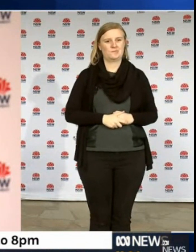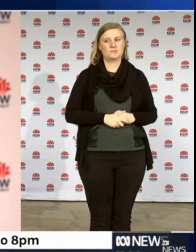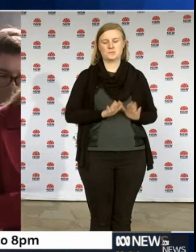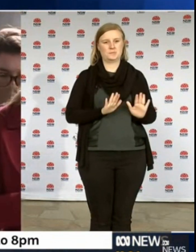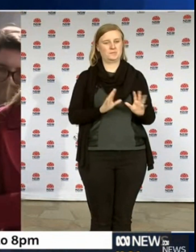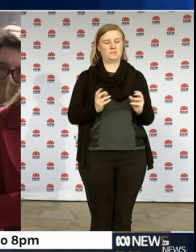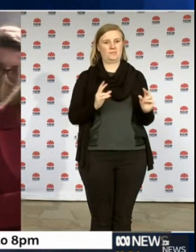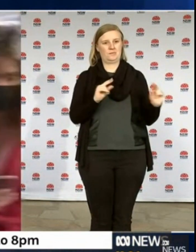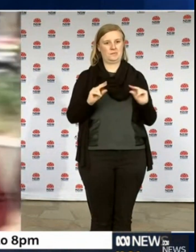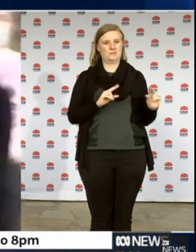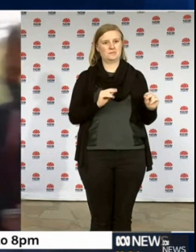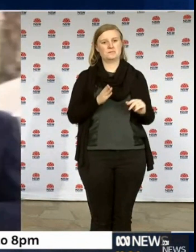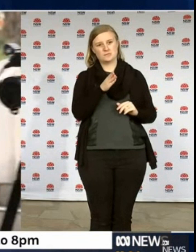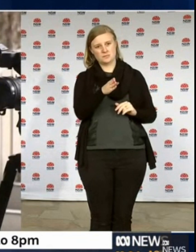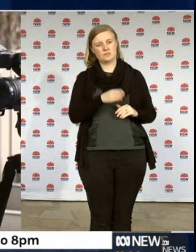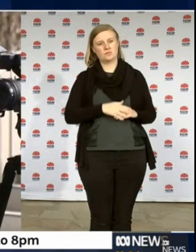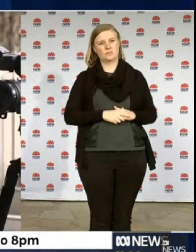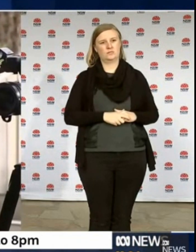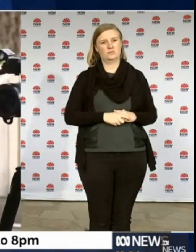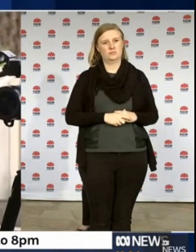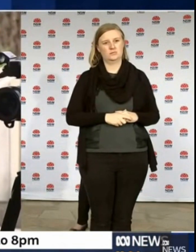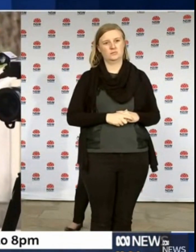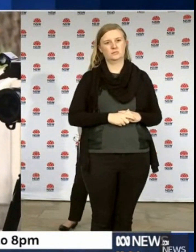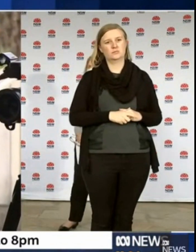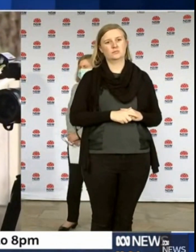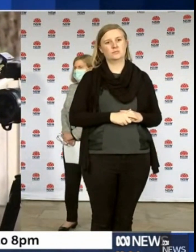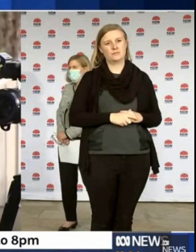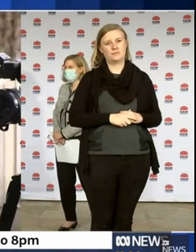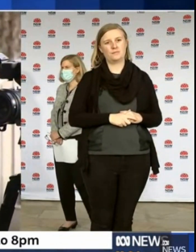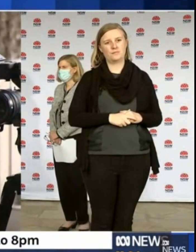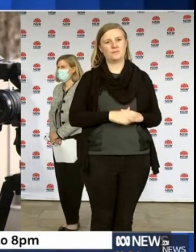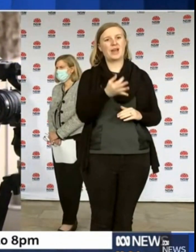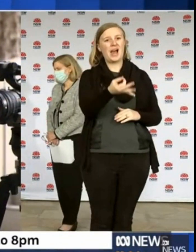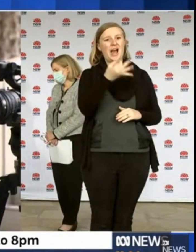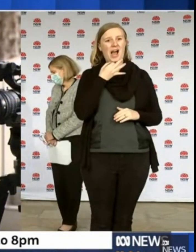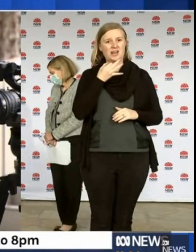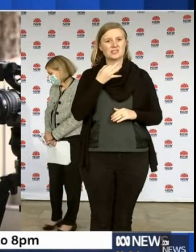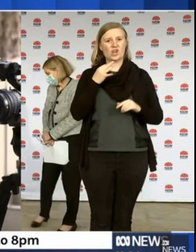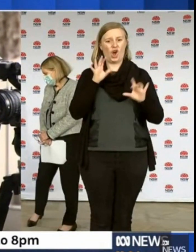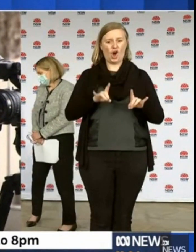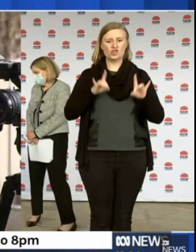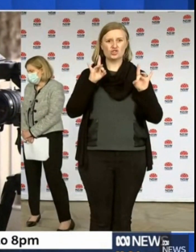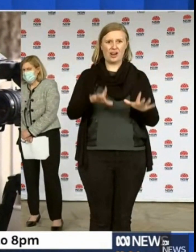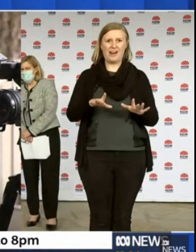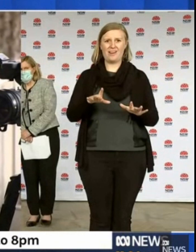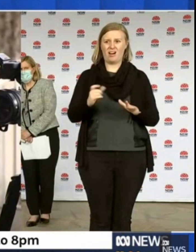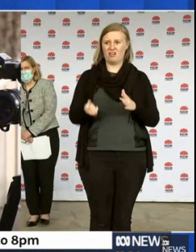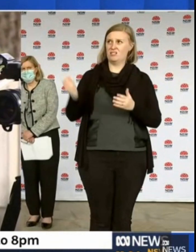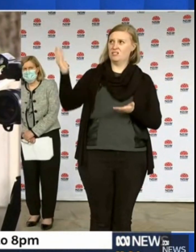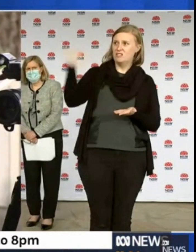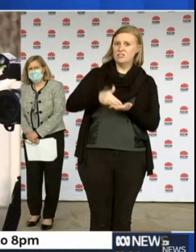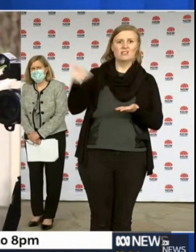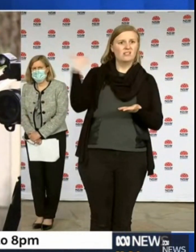Premier? Who specifically are you frustrated Sorry, I haven't asked you The COVID gateway into Australia is uniquely through quarantine. can